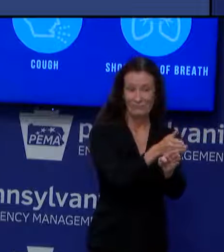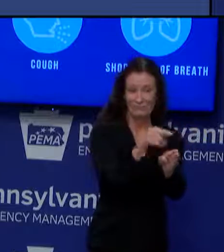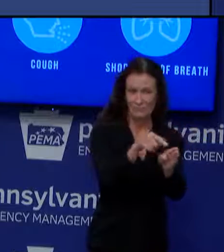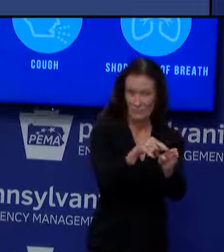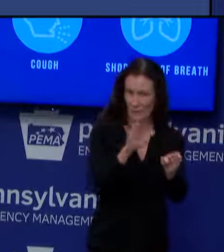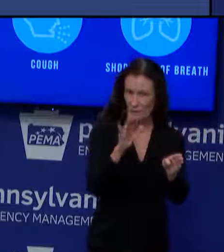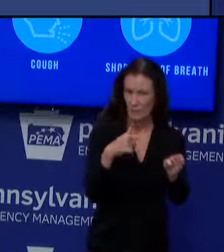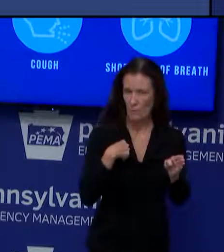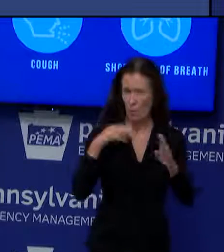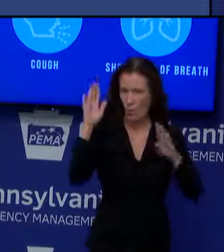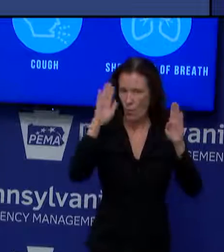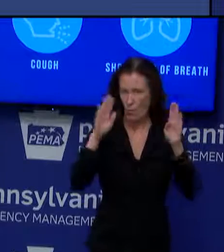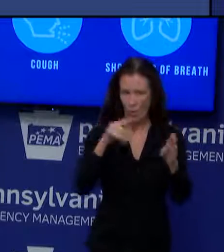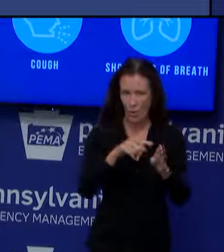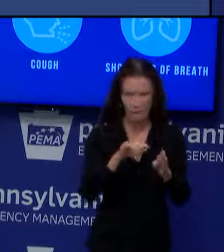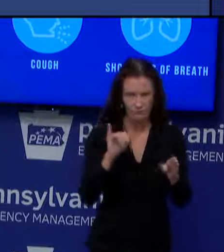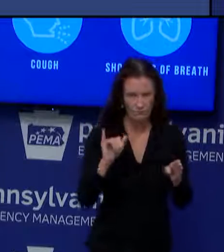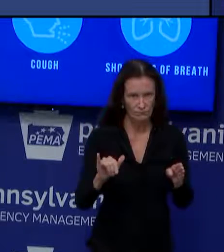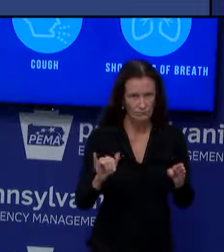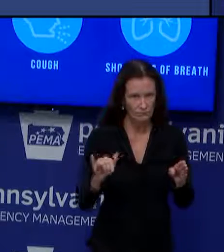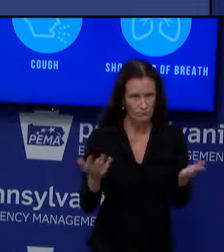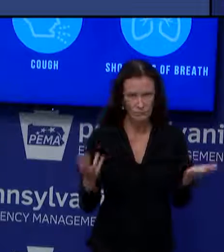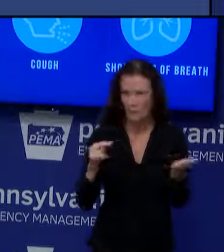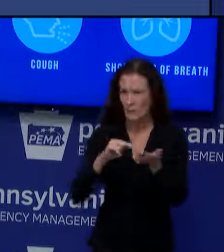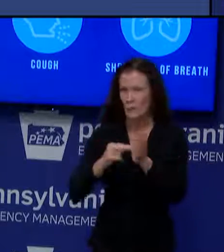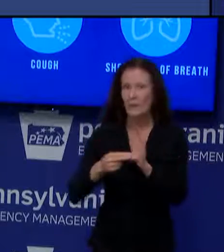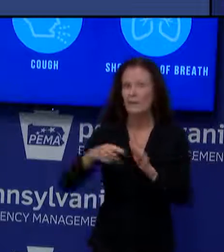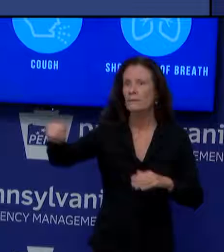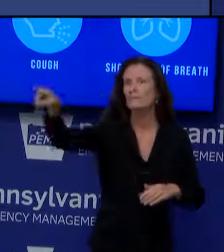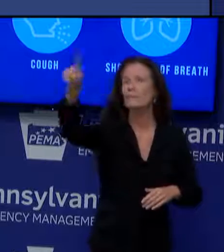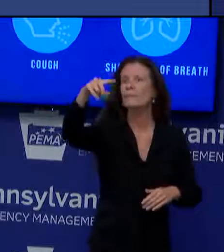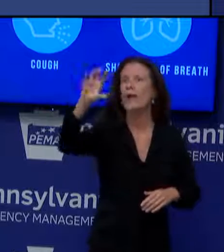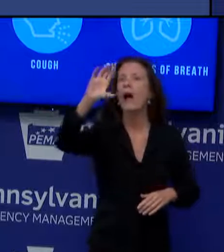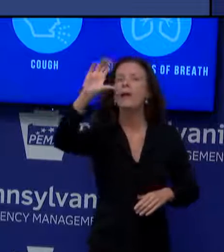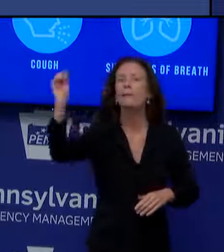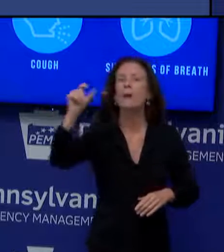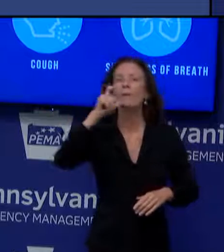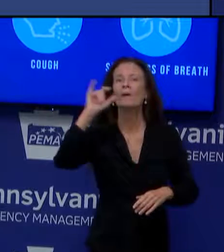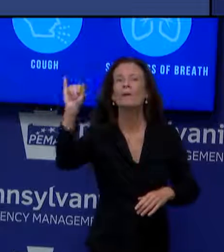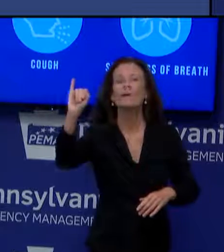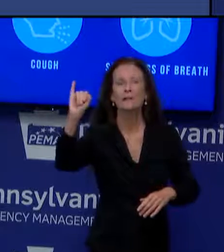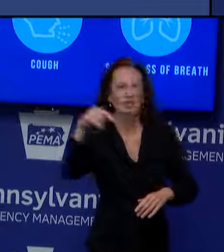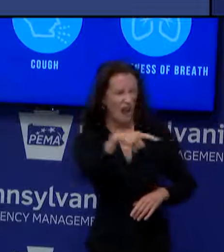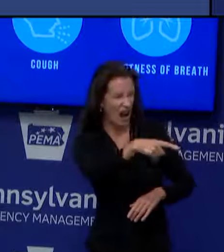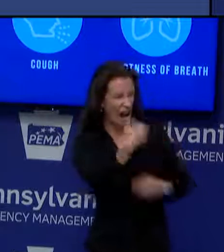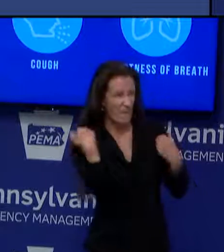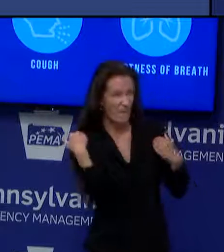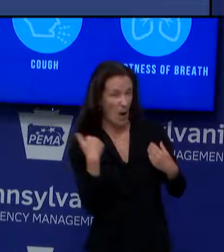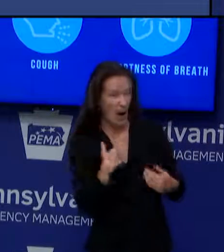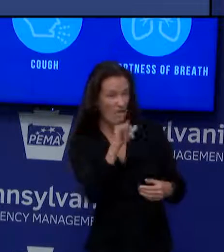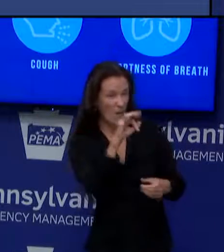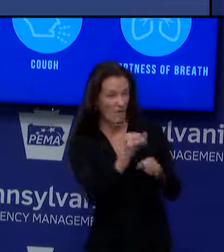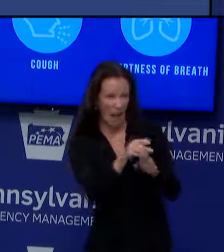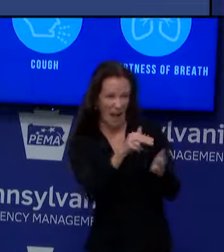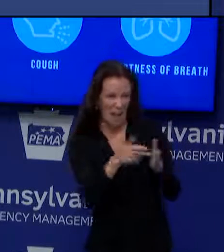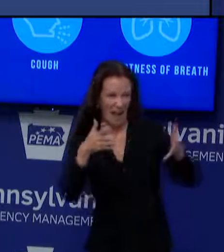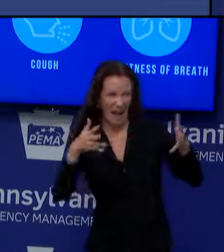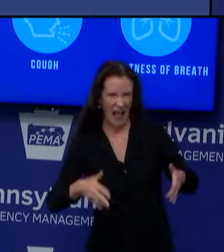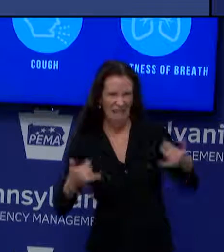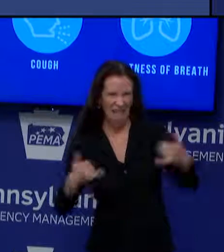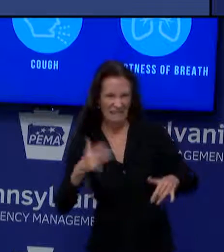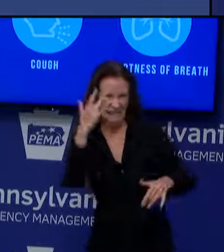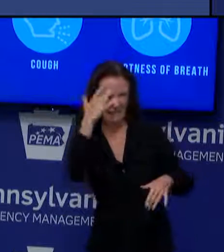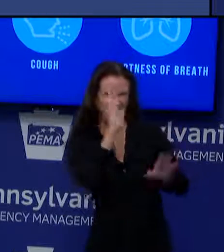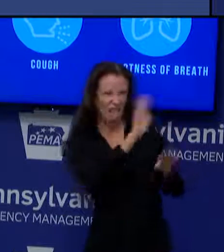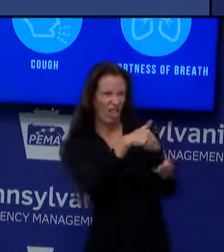just a terrifying proposition in the middle of this global pandemic. Imagine not being able to get health insurance because you were